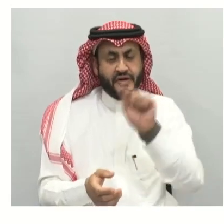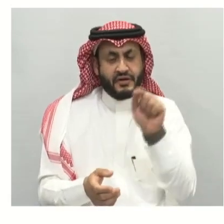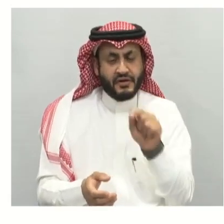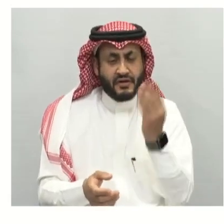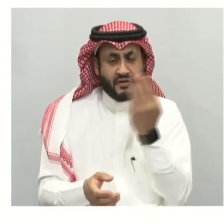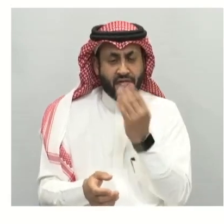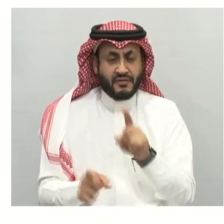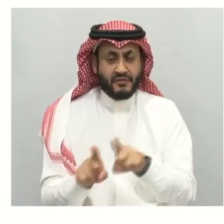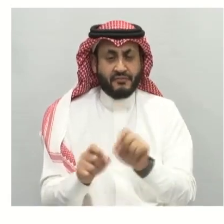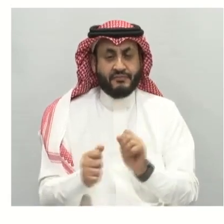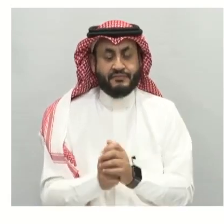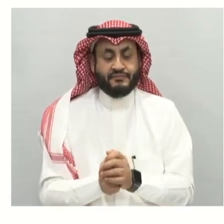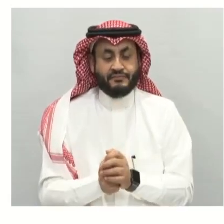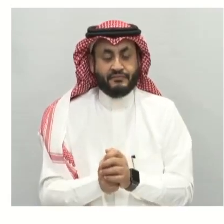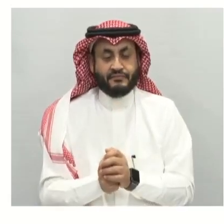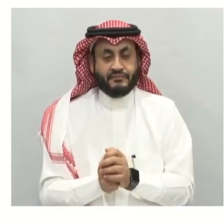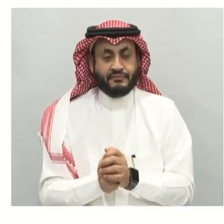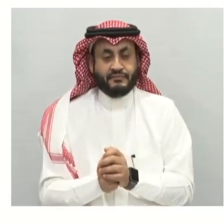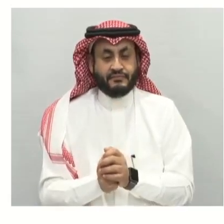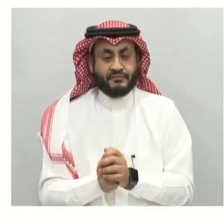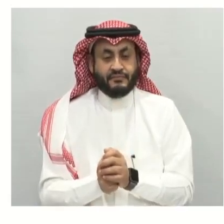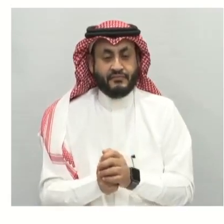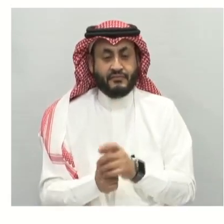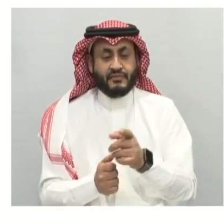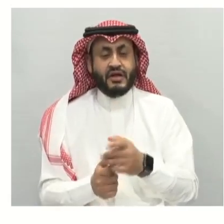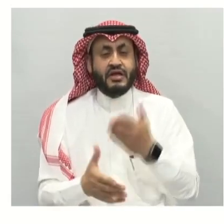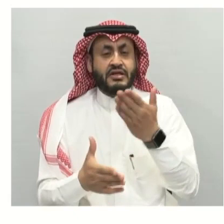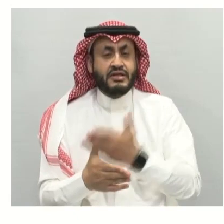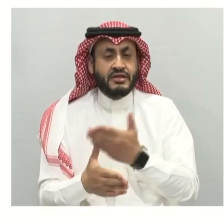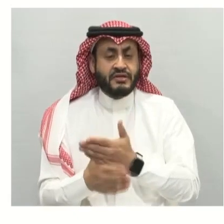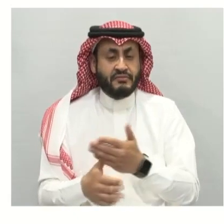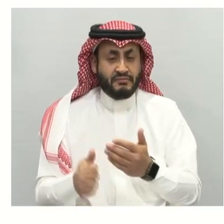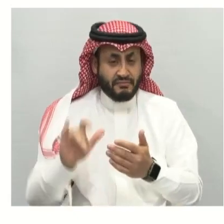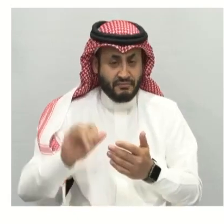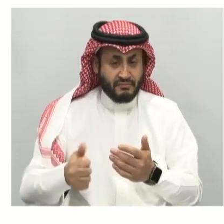Ready? So, why does Aya like Wednesday?